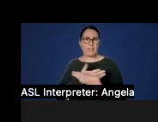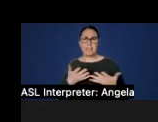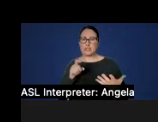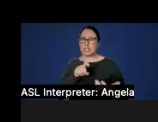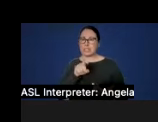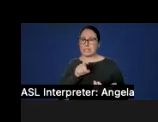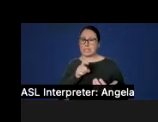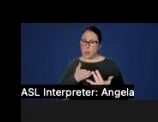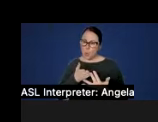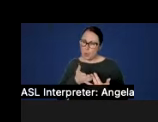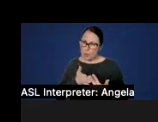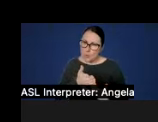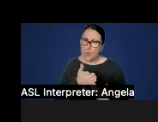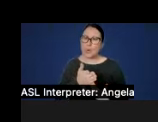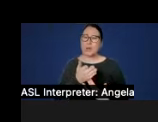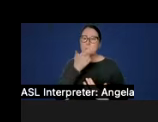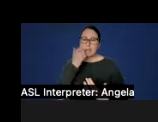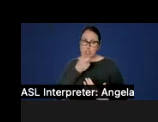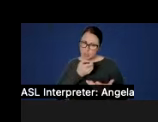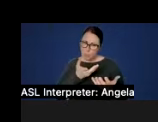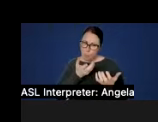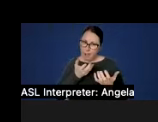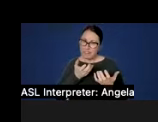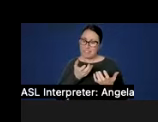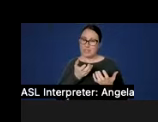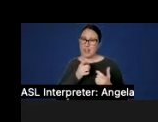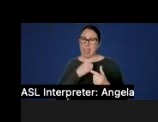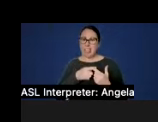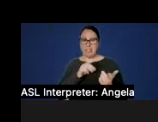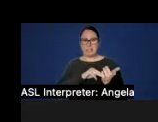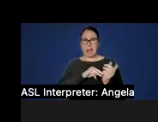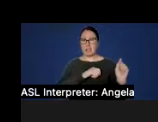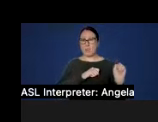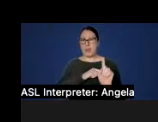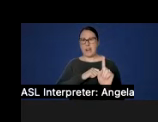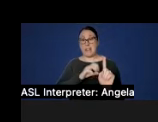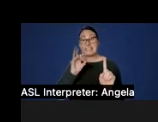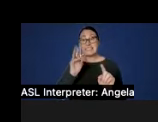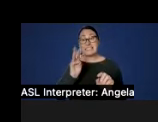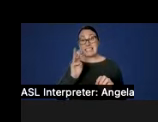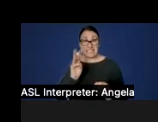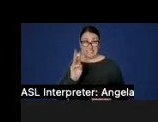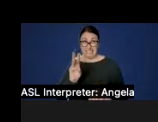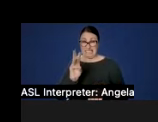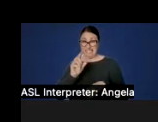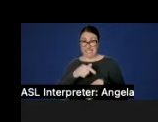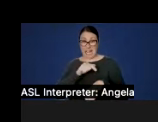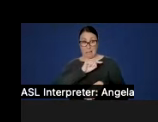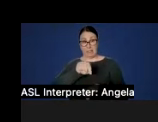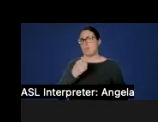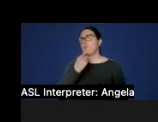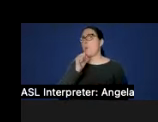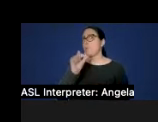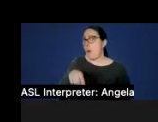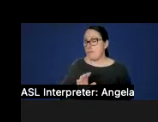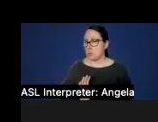go through this, because this is what she wanted. And then he went in there like 6 times and said that, you know, you don't have to do this.